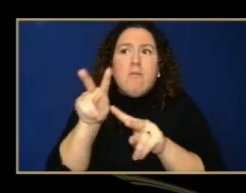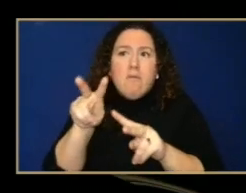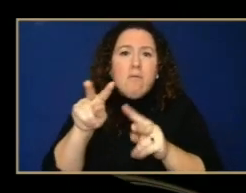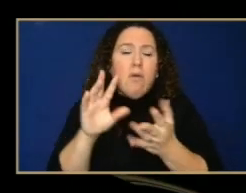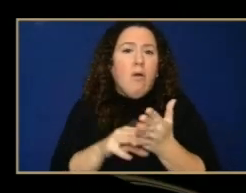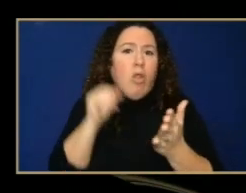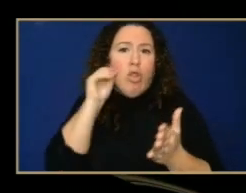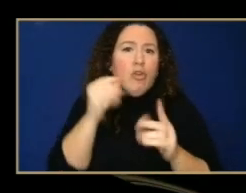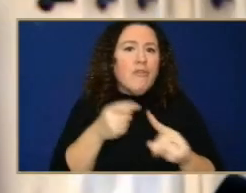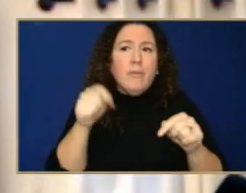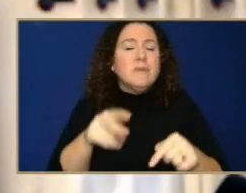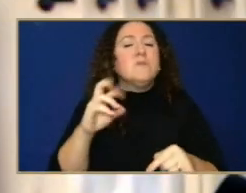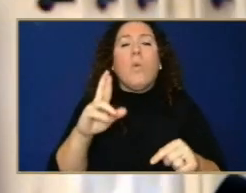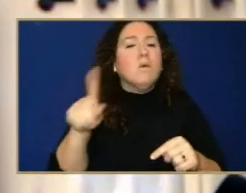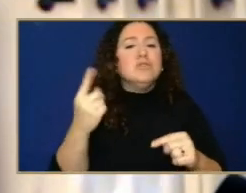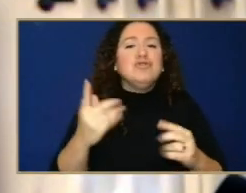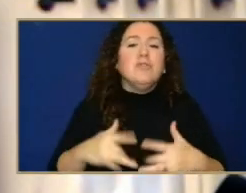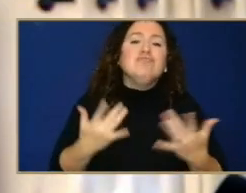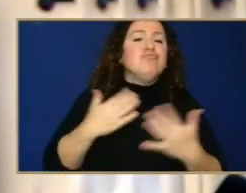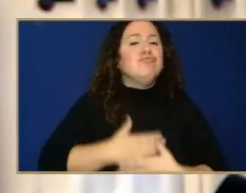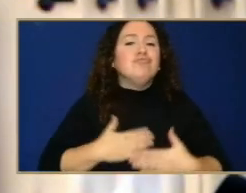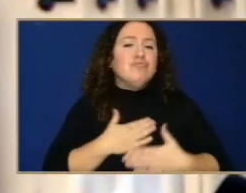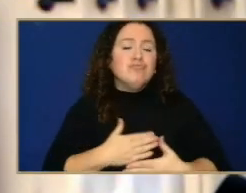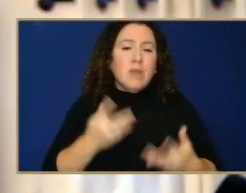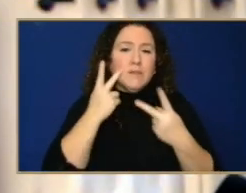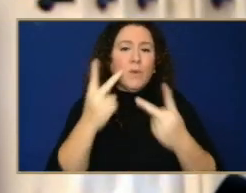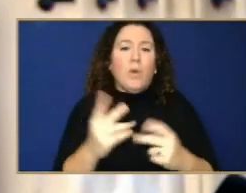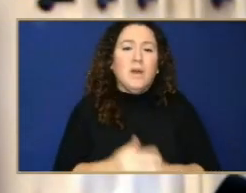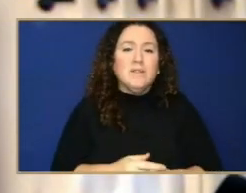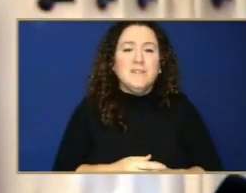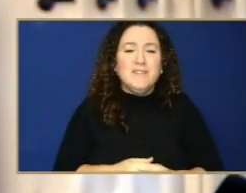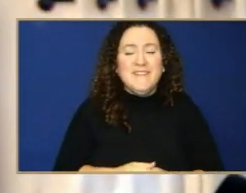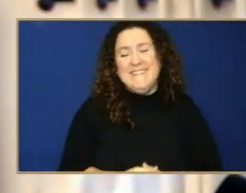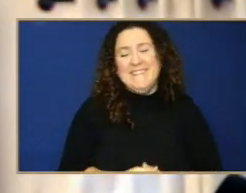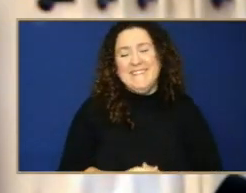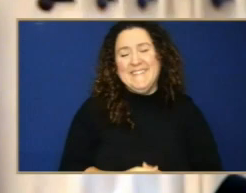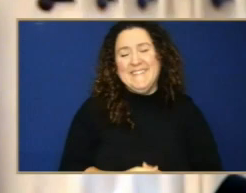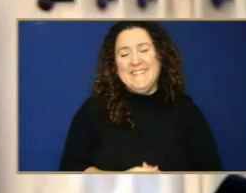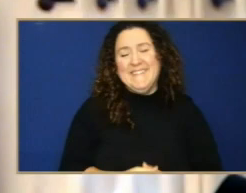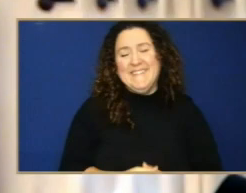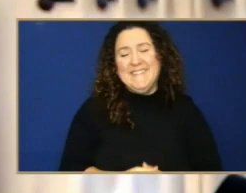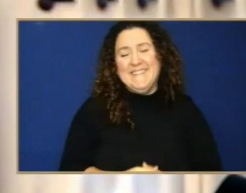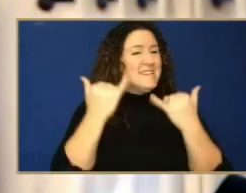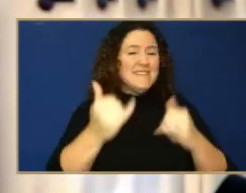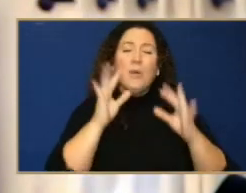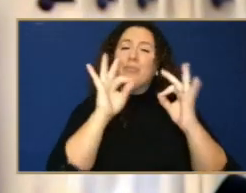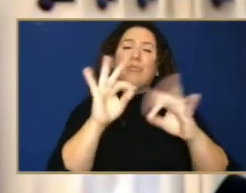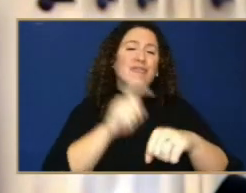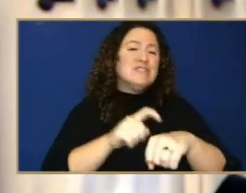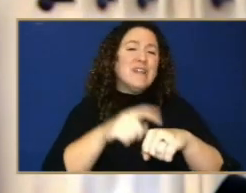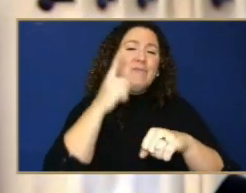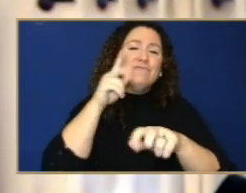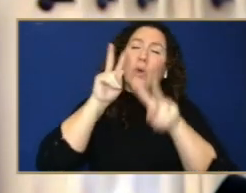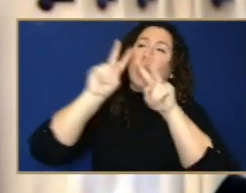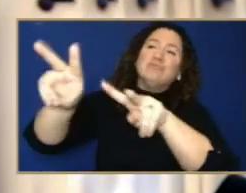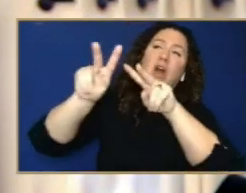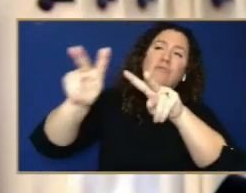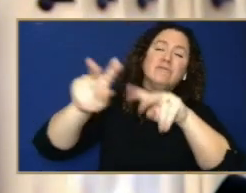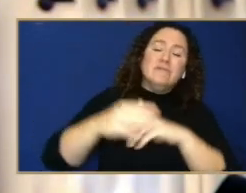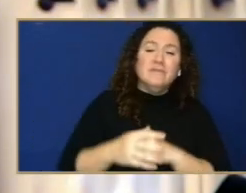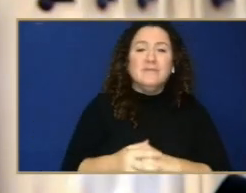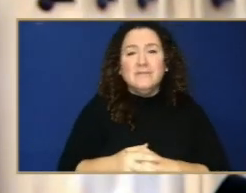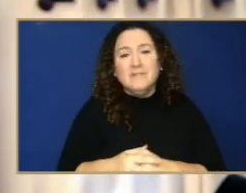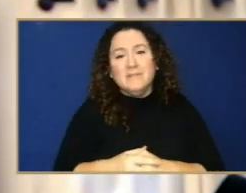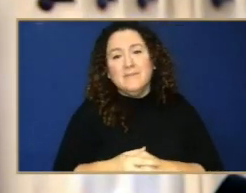This is just a great time to go outside and see the sky. We're not doing observations because we would be doing observations if, like, Jupiter was passing directly in